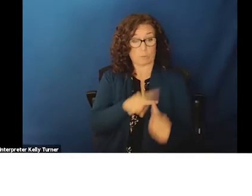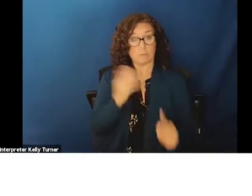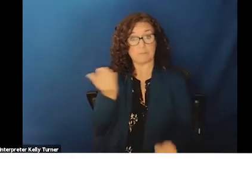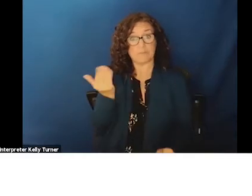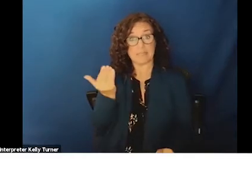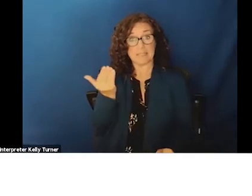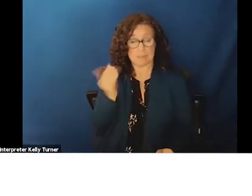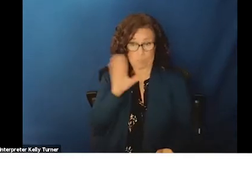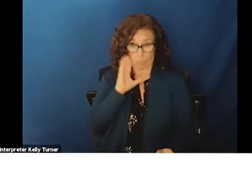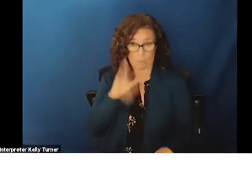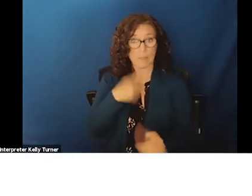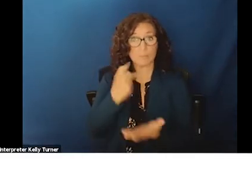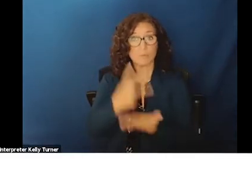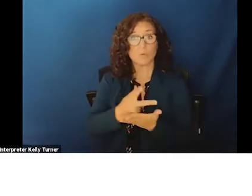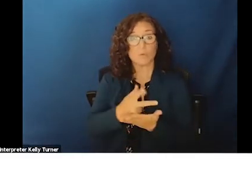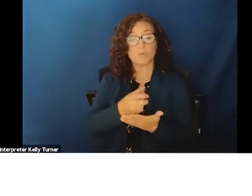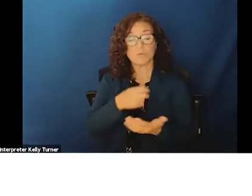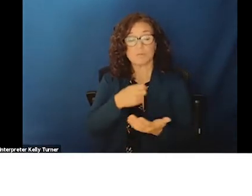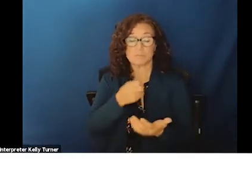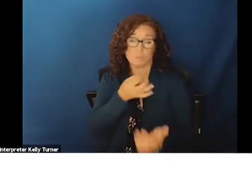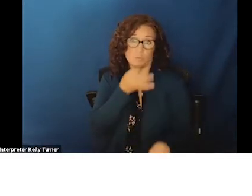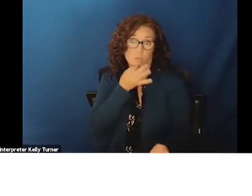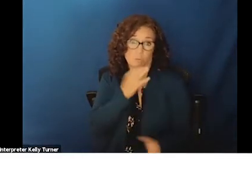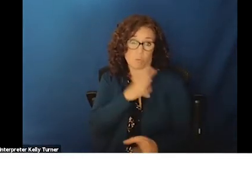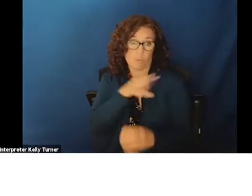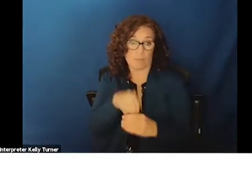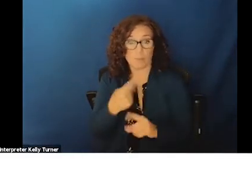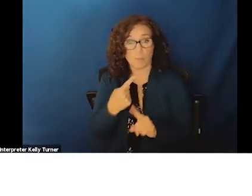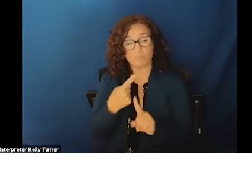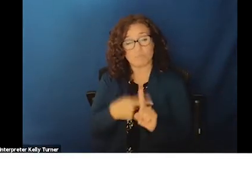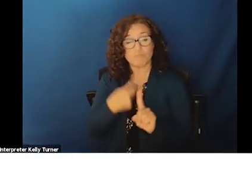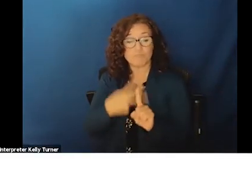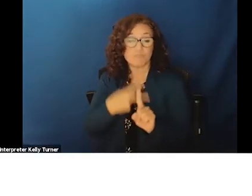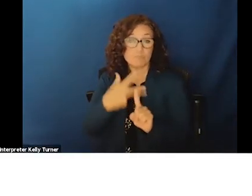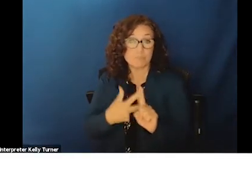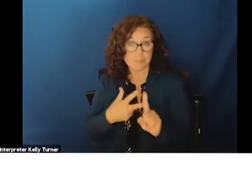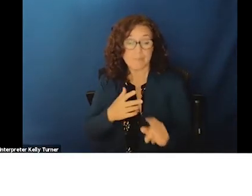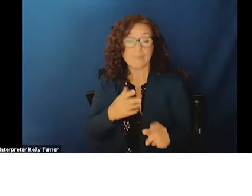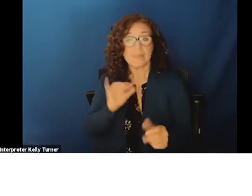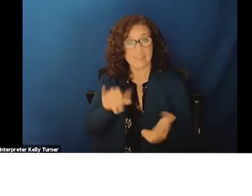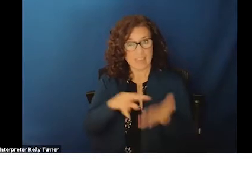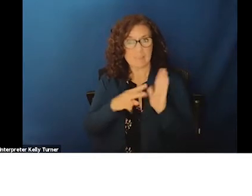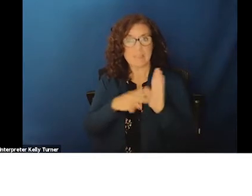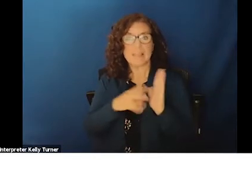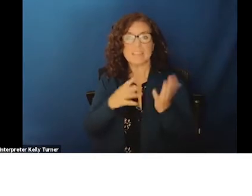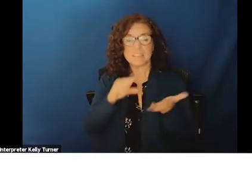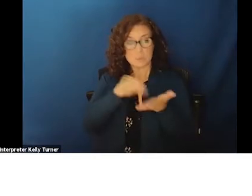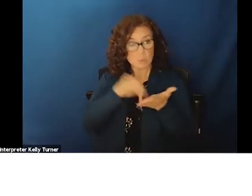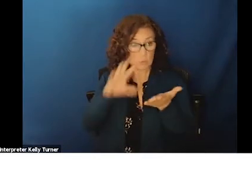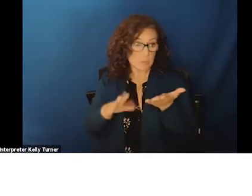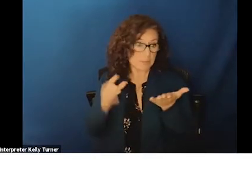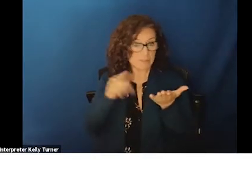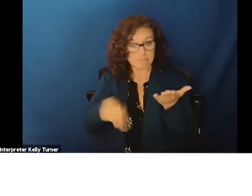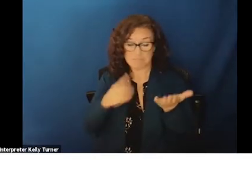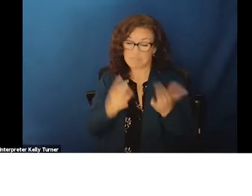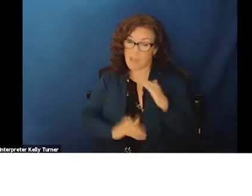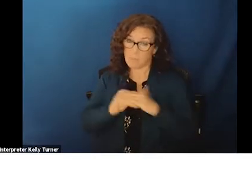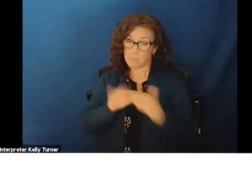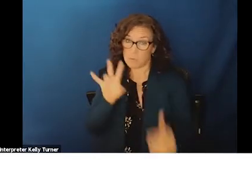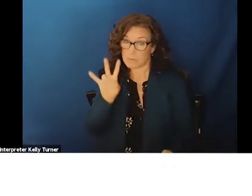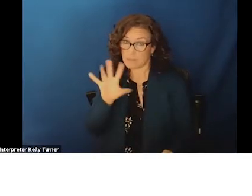in the next few months. That will open up an opportunity for vaccination of up to 75% of our